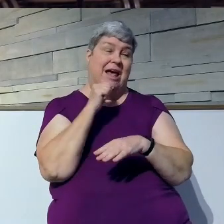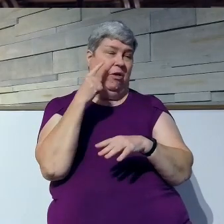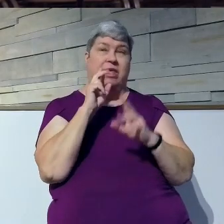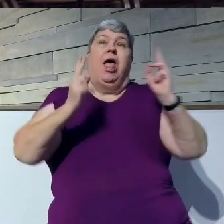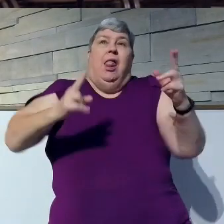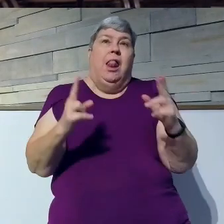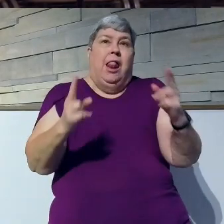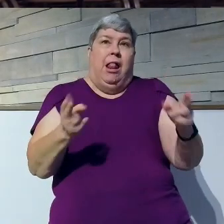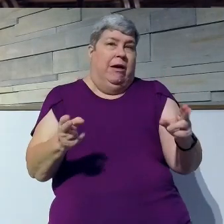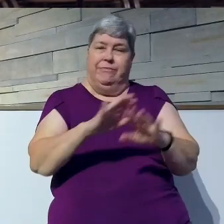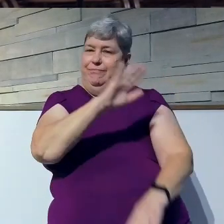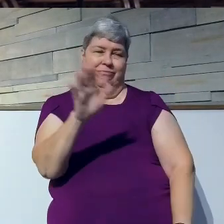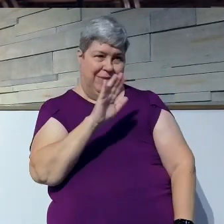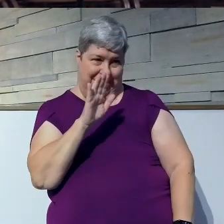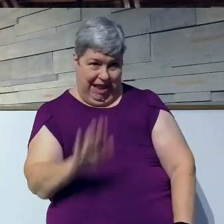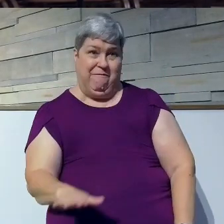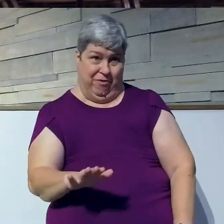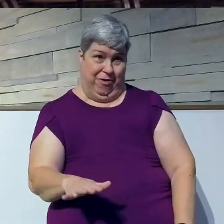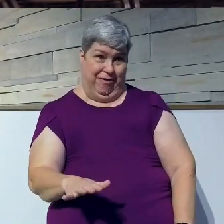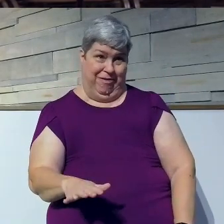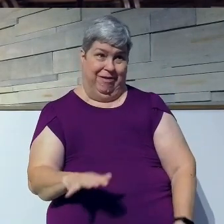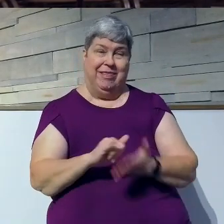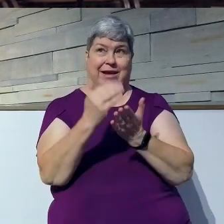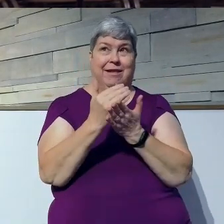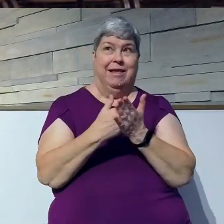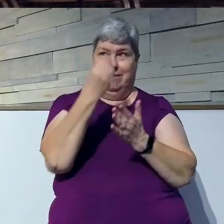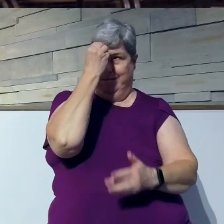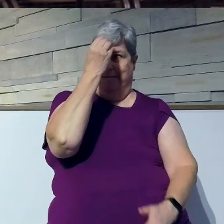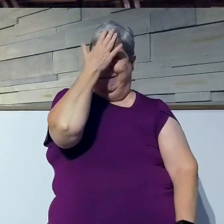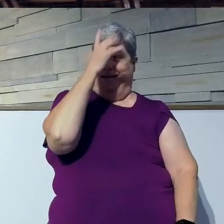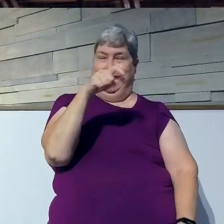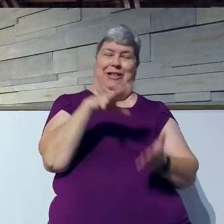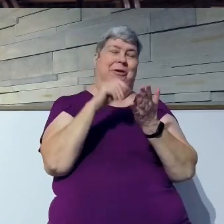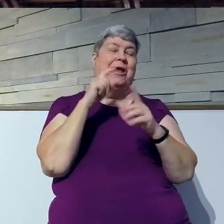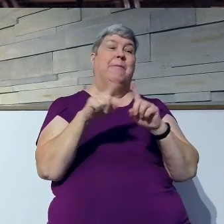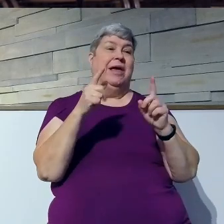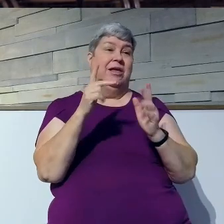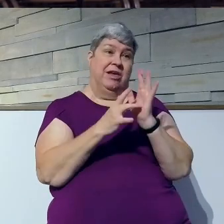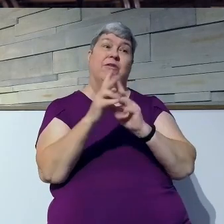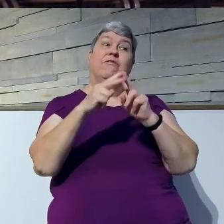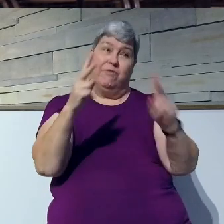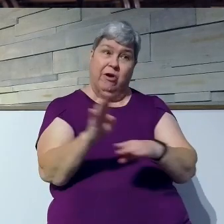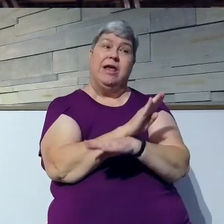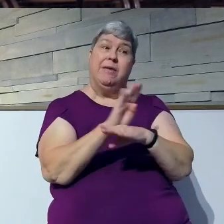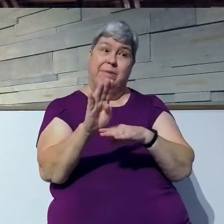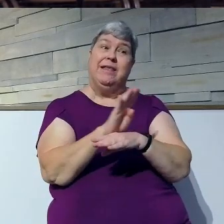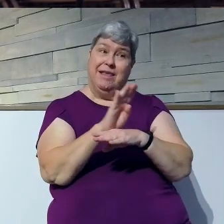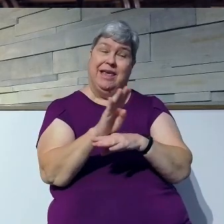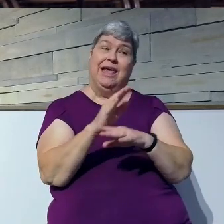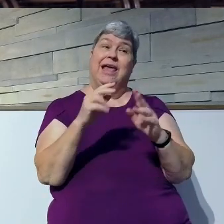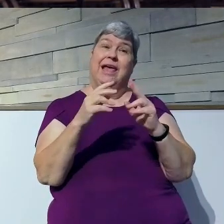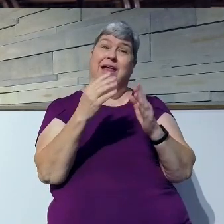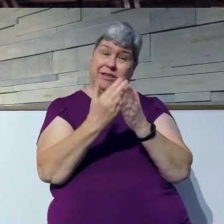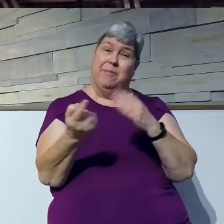was in a hurry. I don't think he was ever in a hurry. That's a lesson for us. But I think he was incredibly busy, and I think he had some very